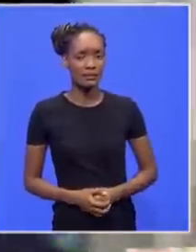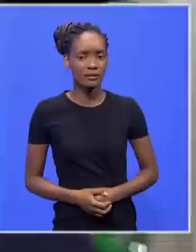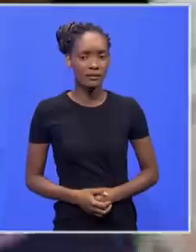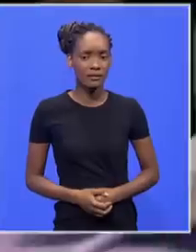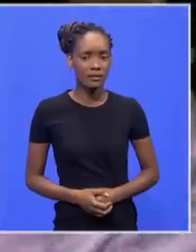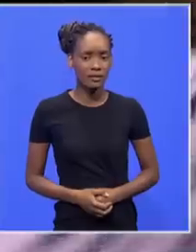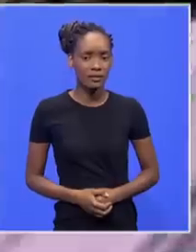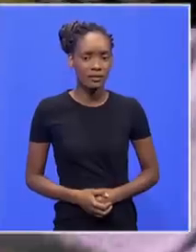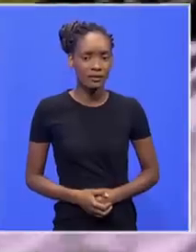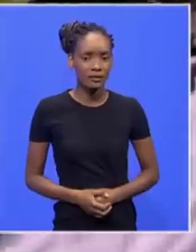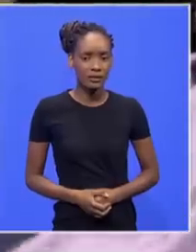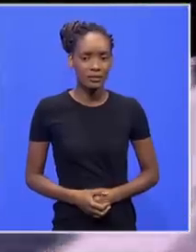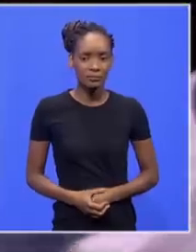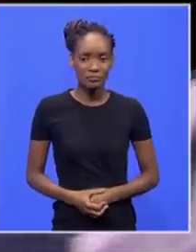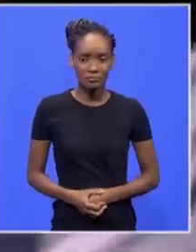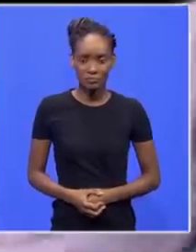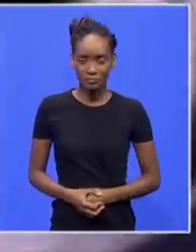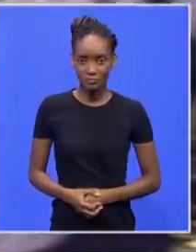there.